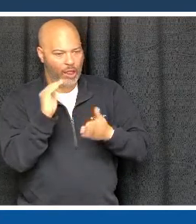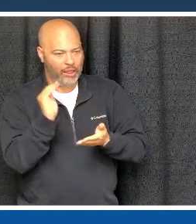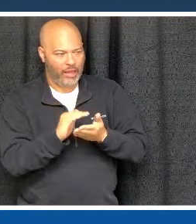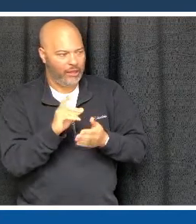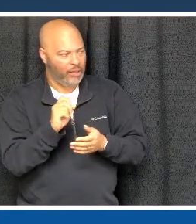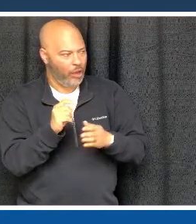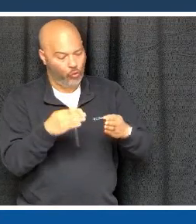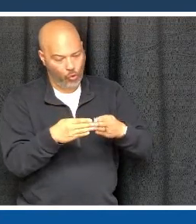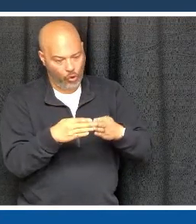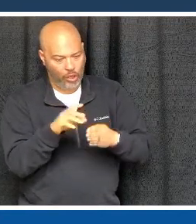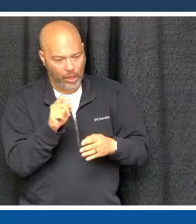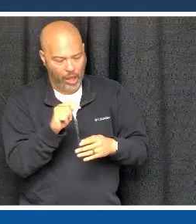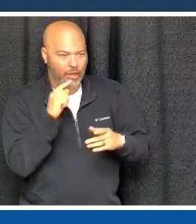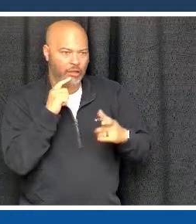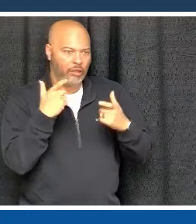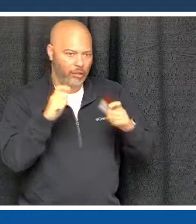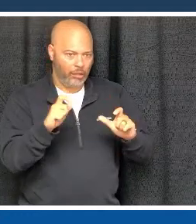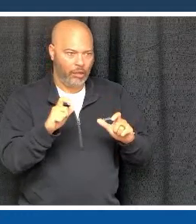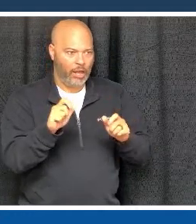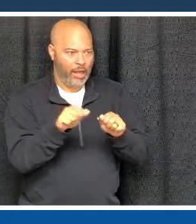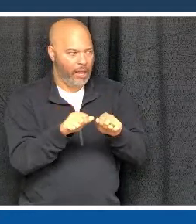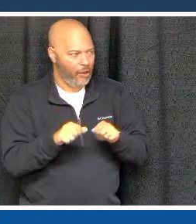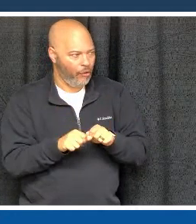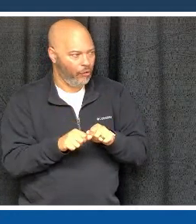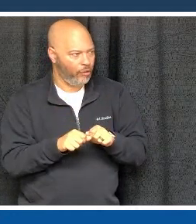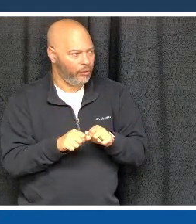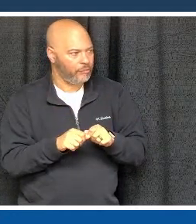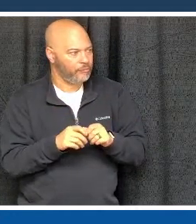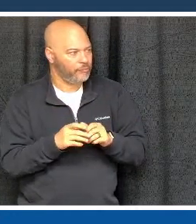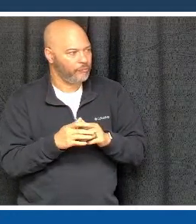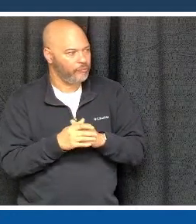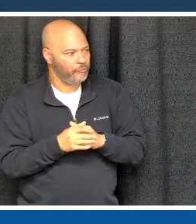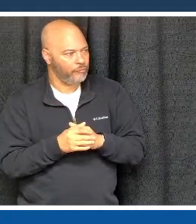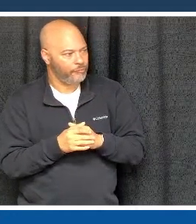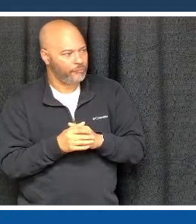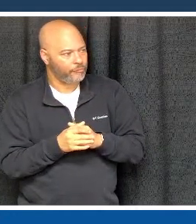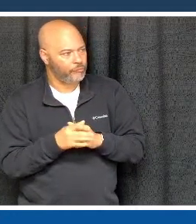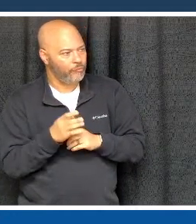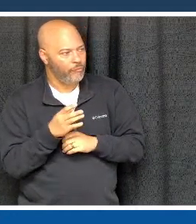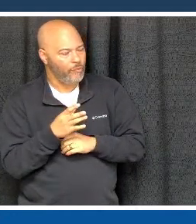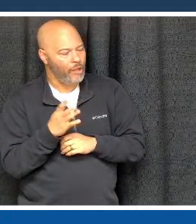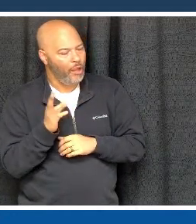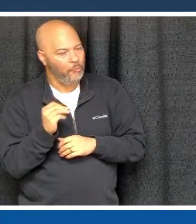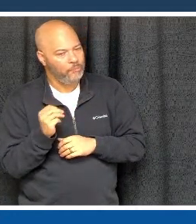Corner lots, that's a huge amount that they have there.